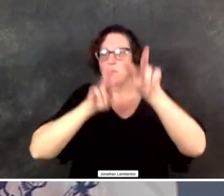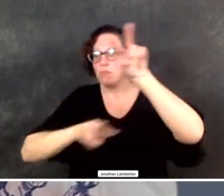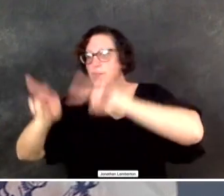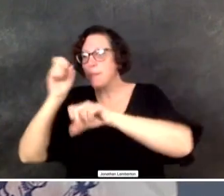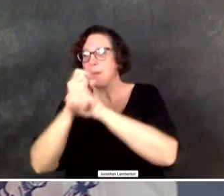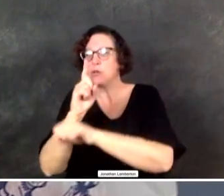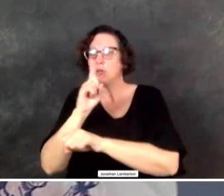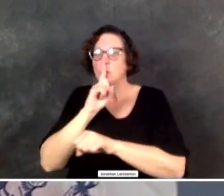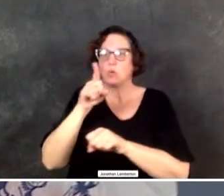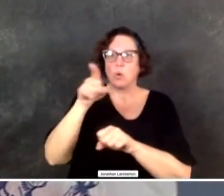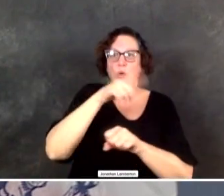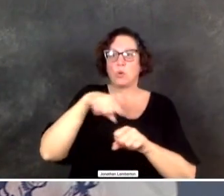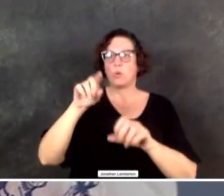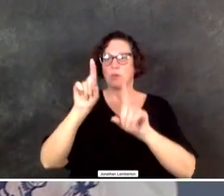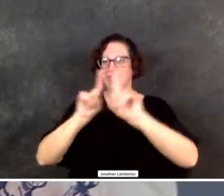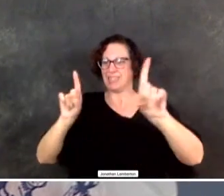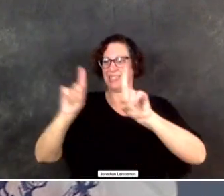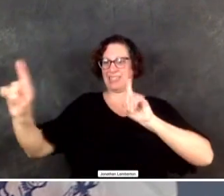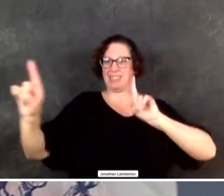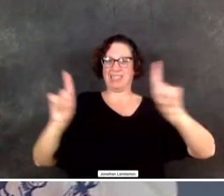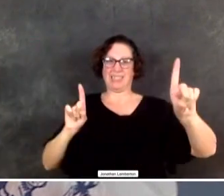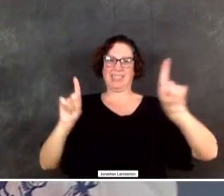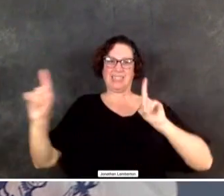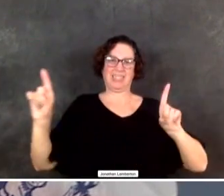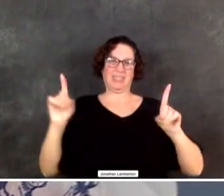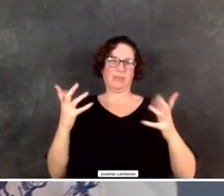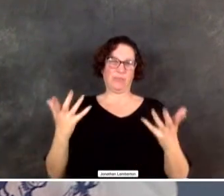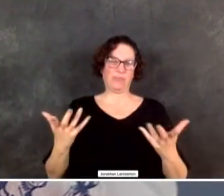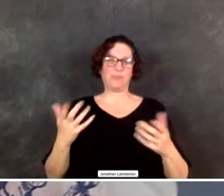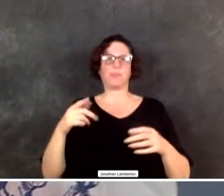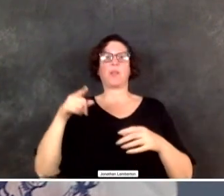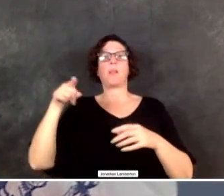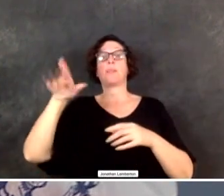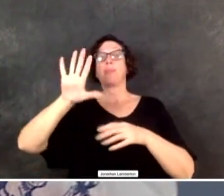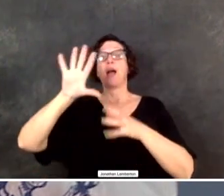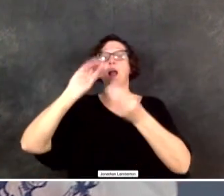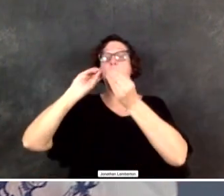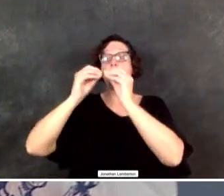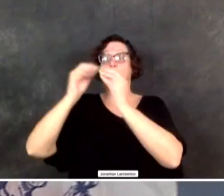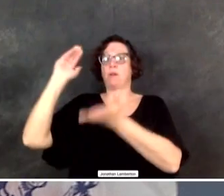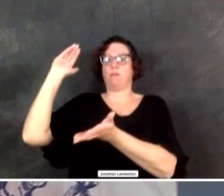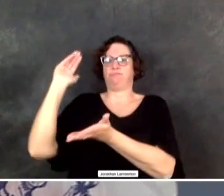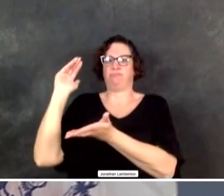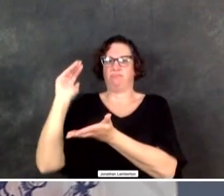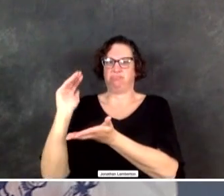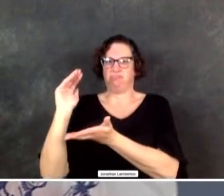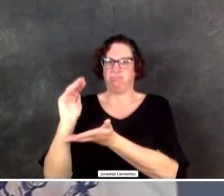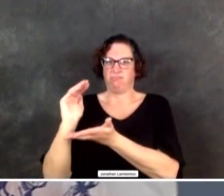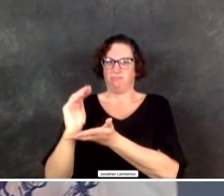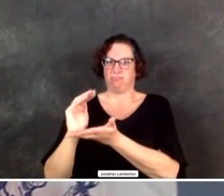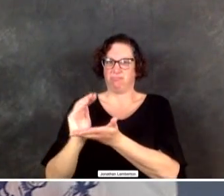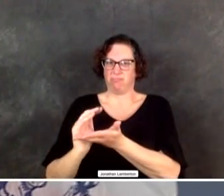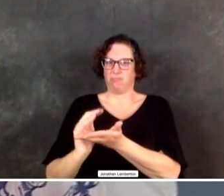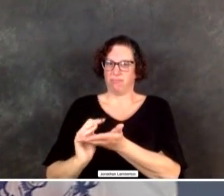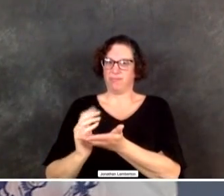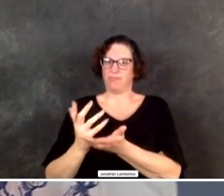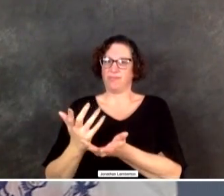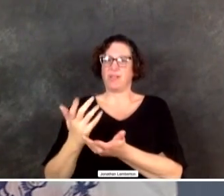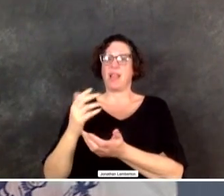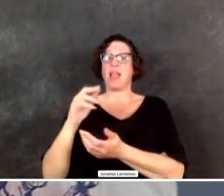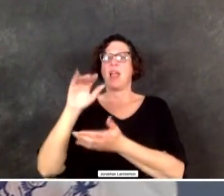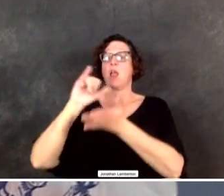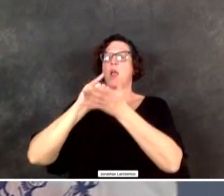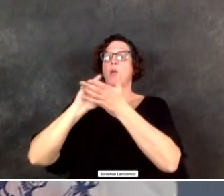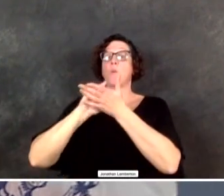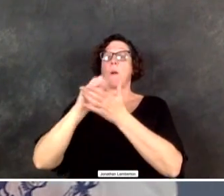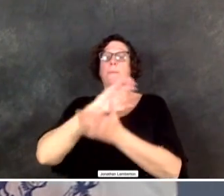work. The NYPD strongly believes, in addition to everything else it has to do to keep people safe, that it needs